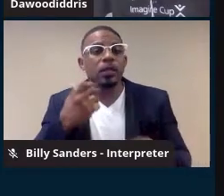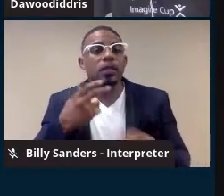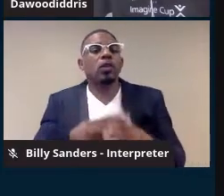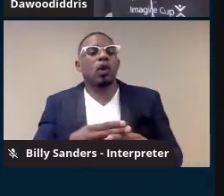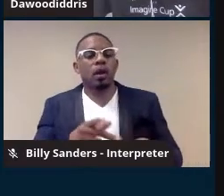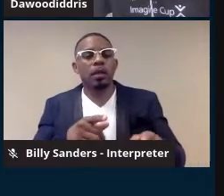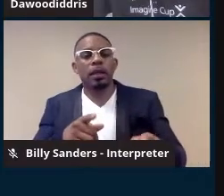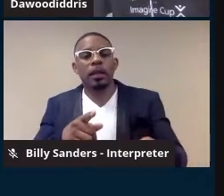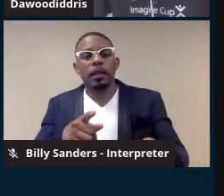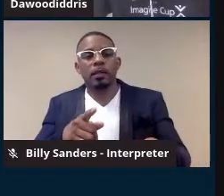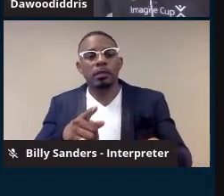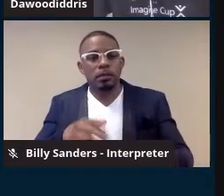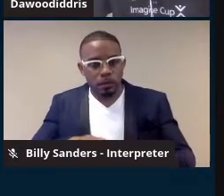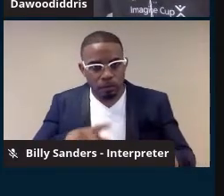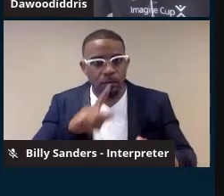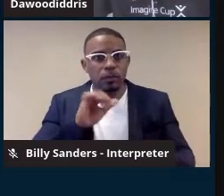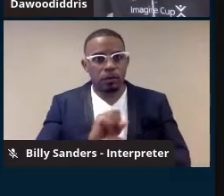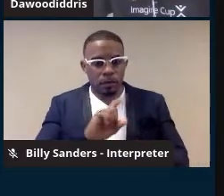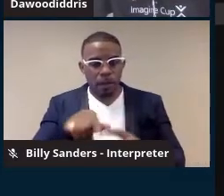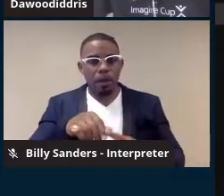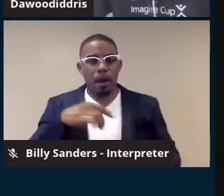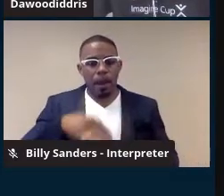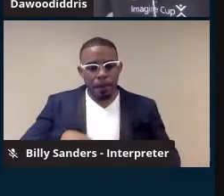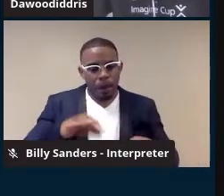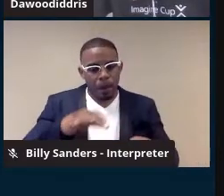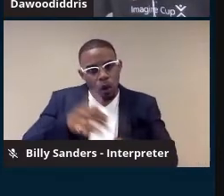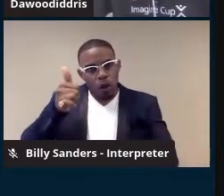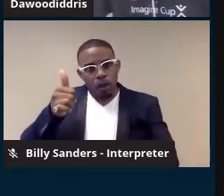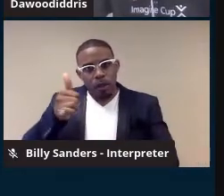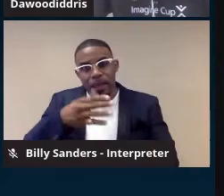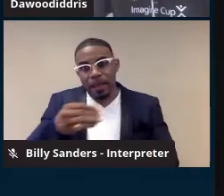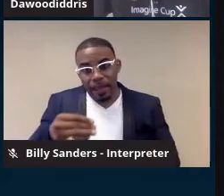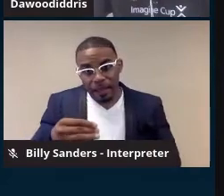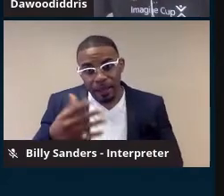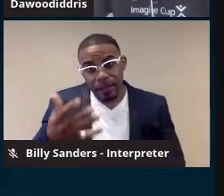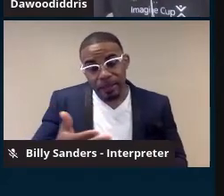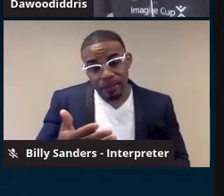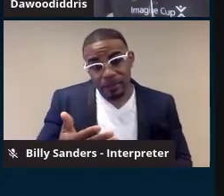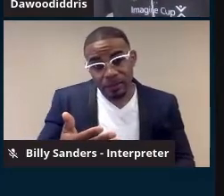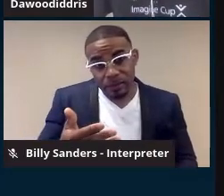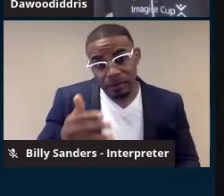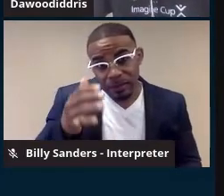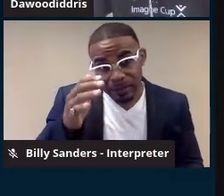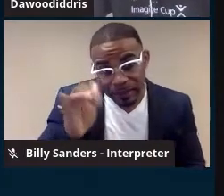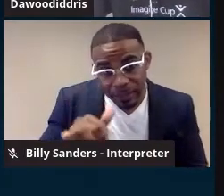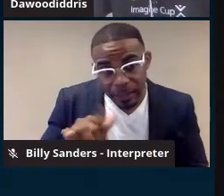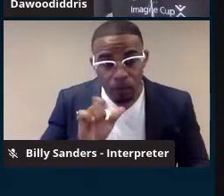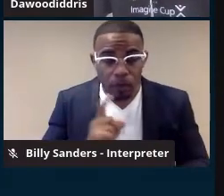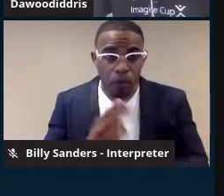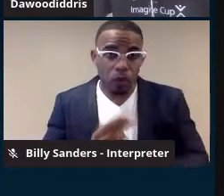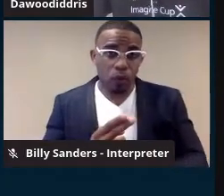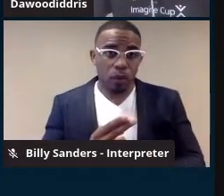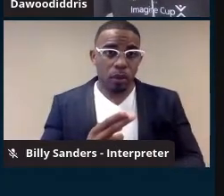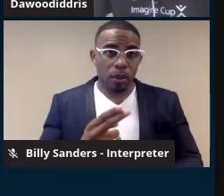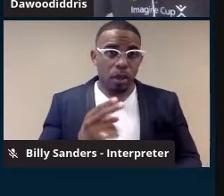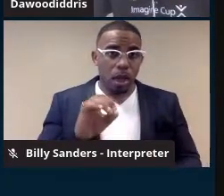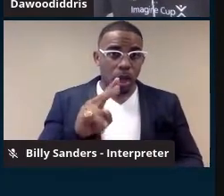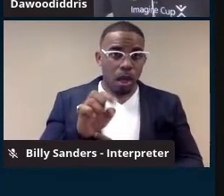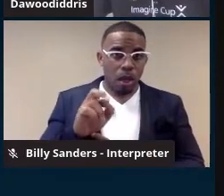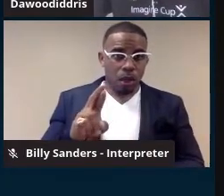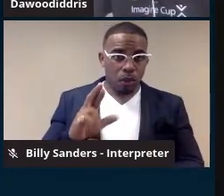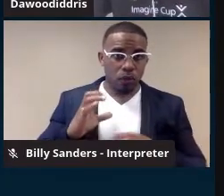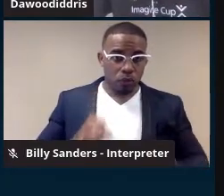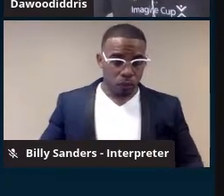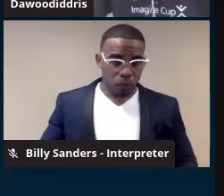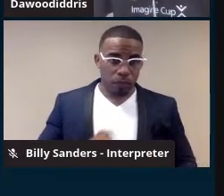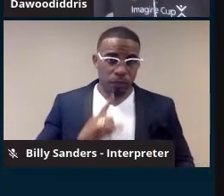particular, one that I created earlier. And once, you deploy your Cosmos DB, which is your